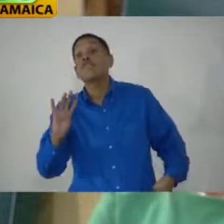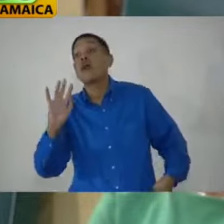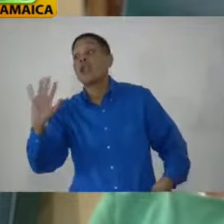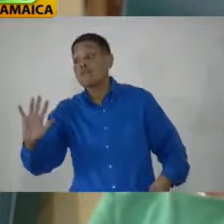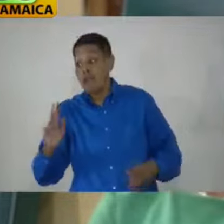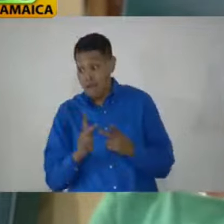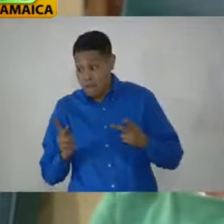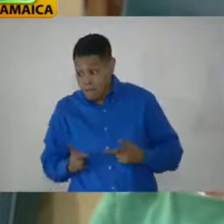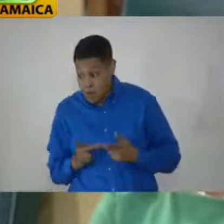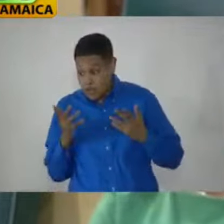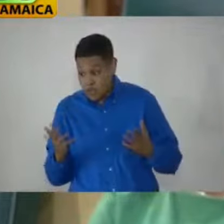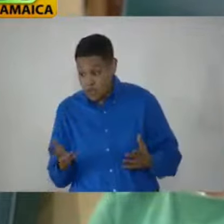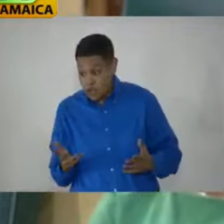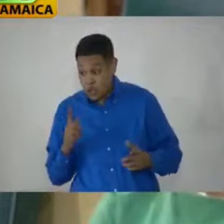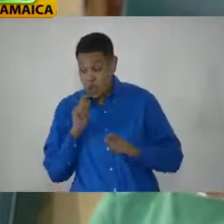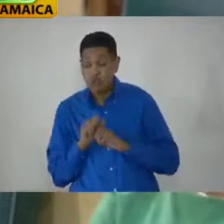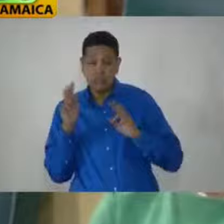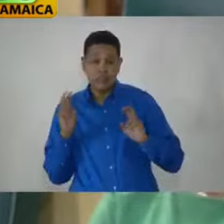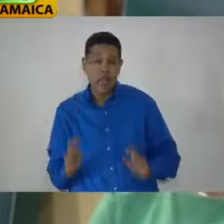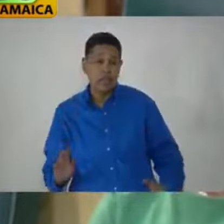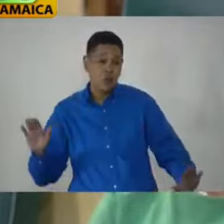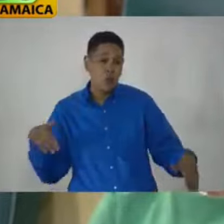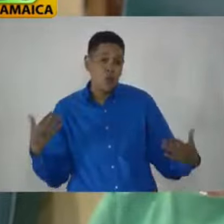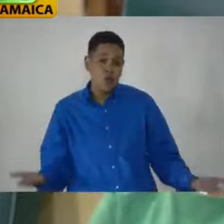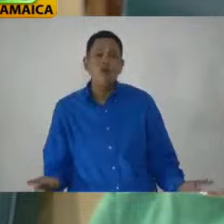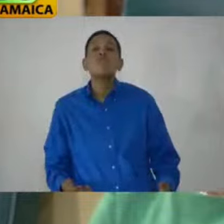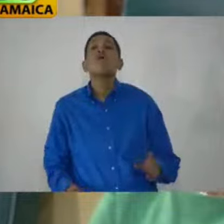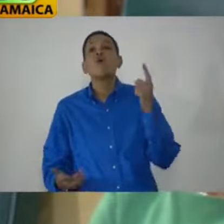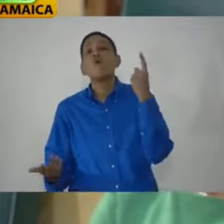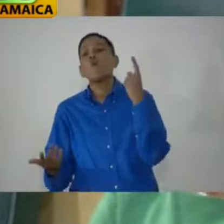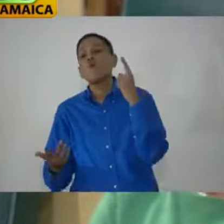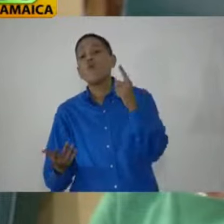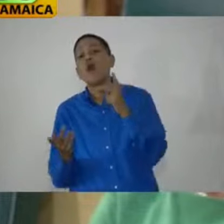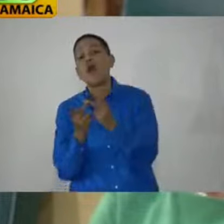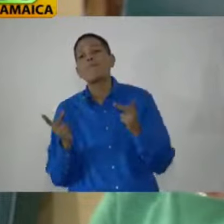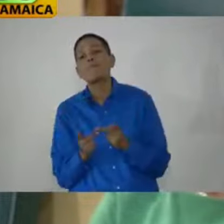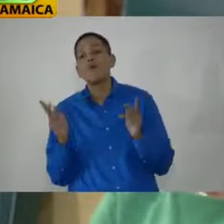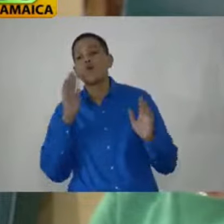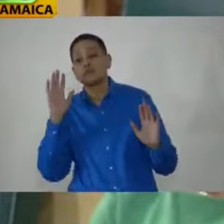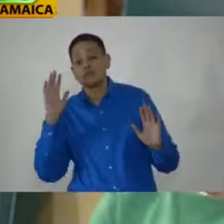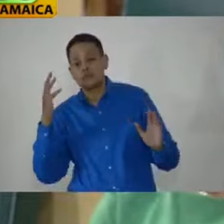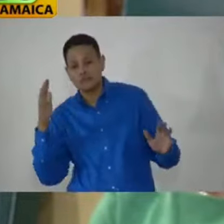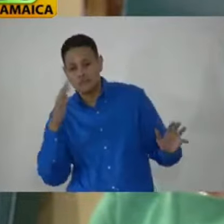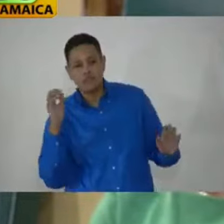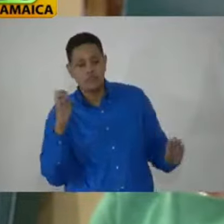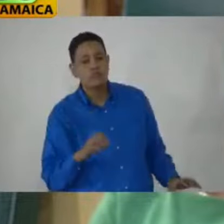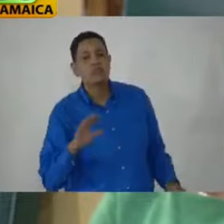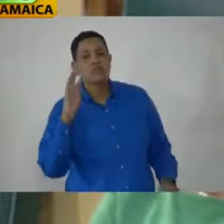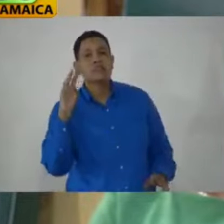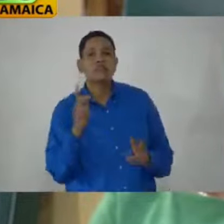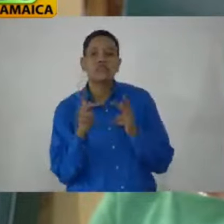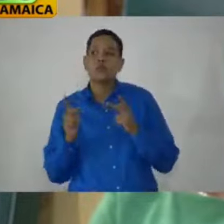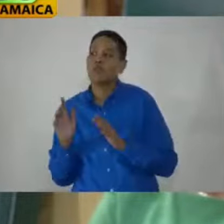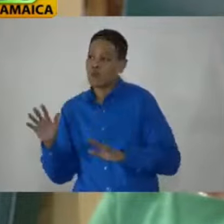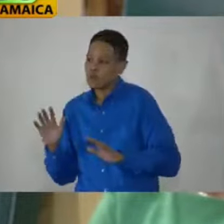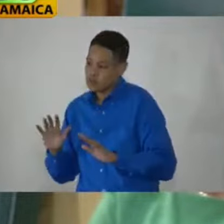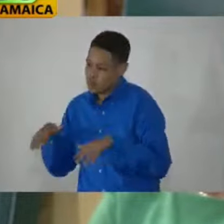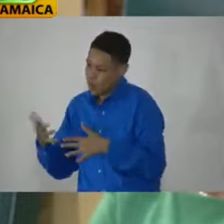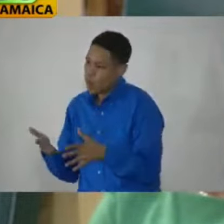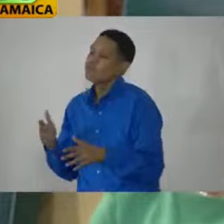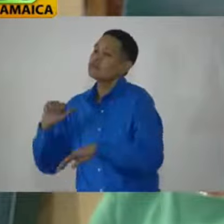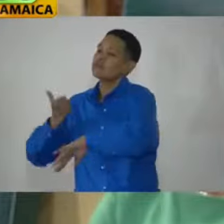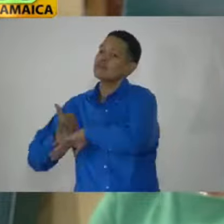645 posts were retitled. 1 post was regraded. 6 posts were